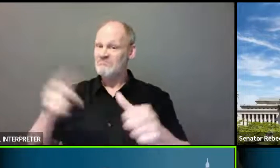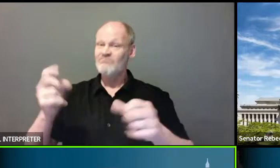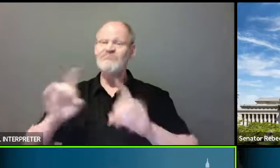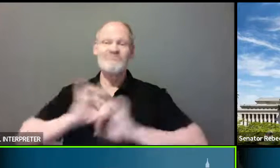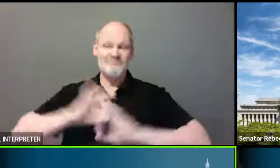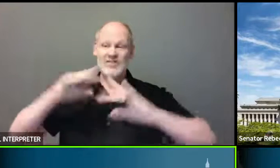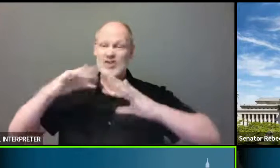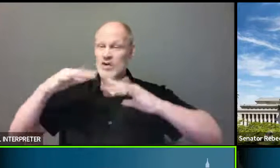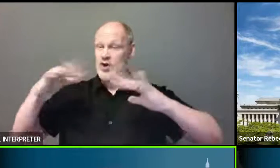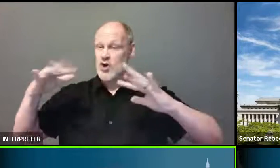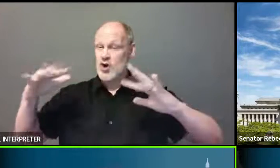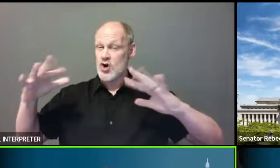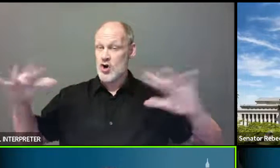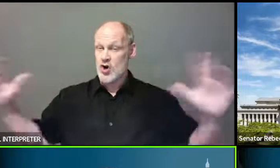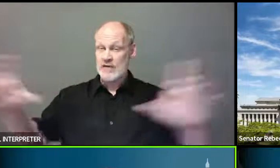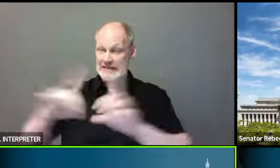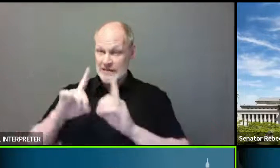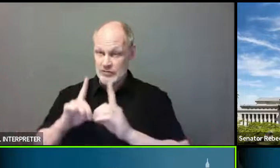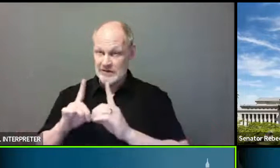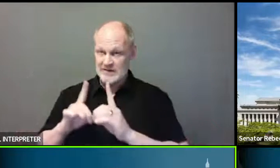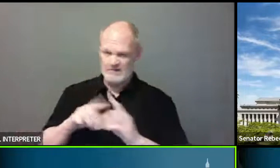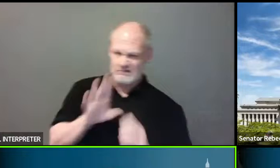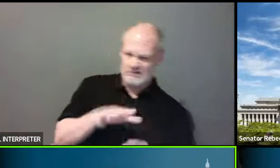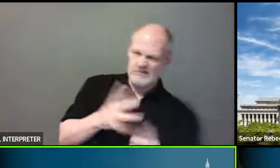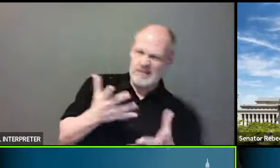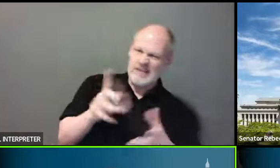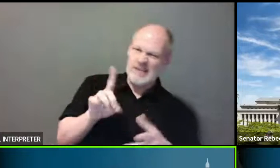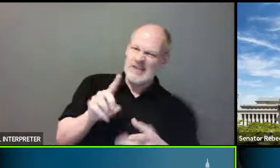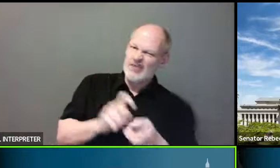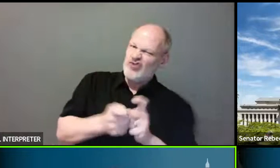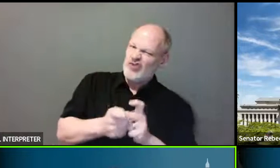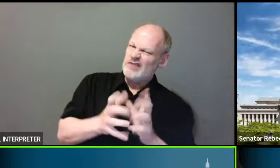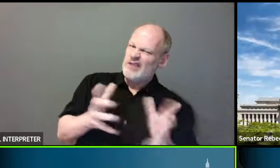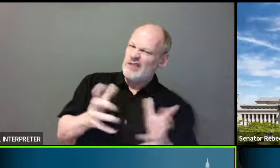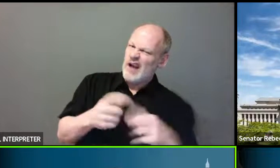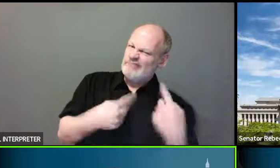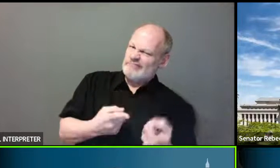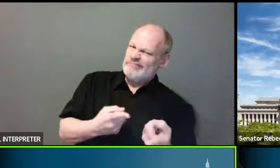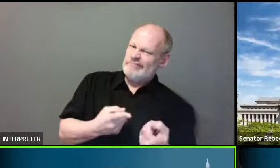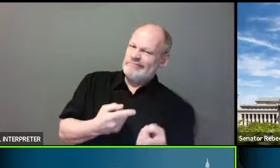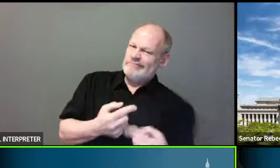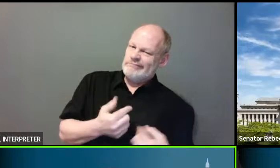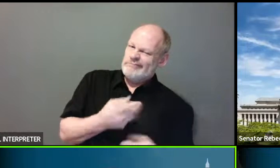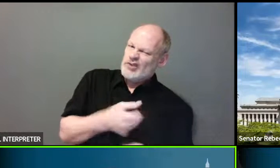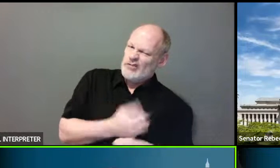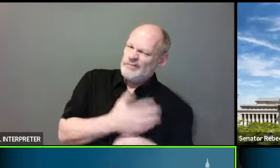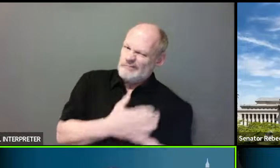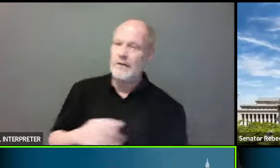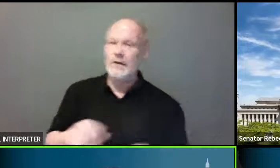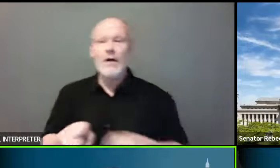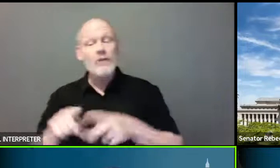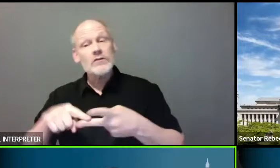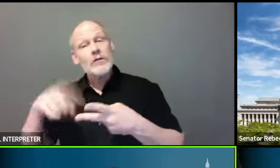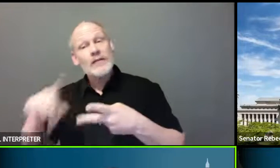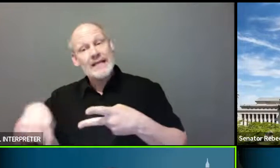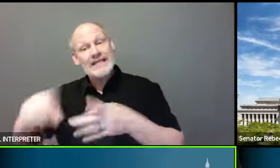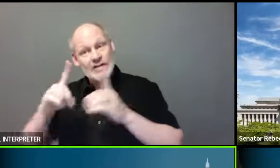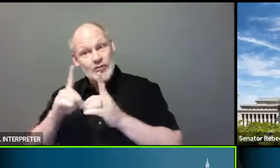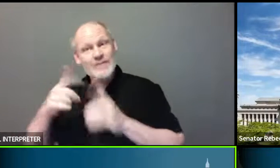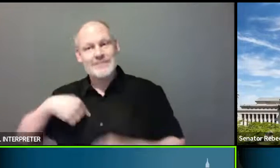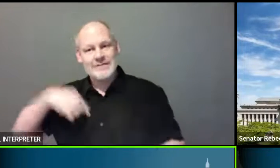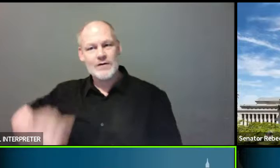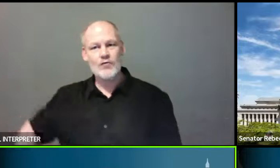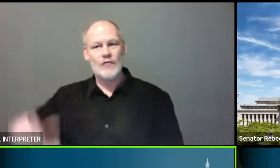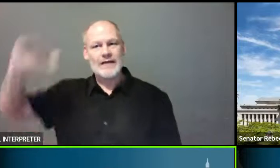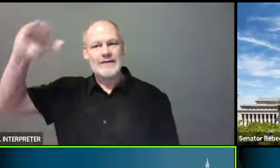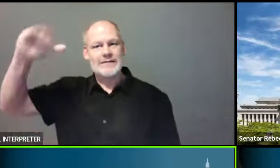quite a bit since the last census, but also because this is the district in which I was raised.